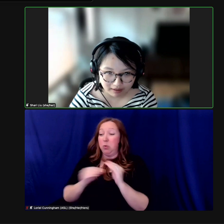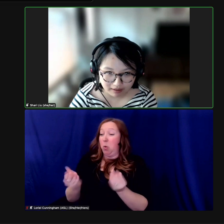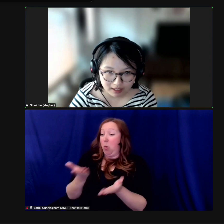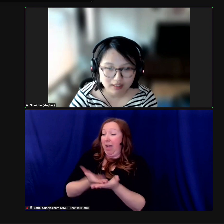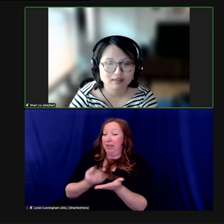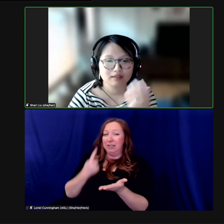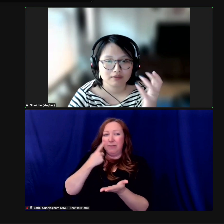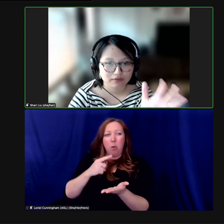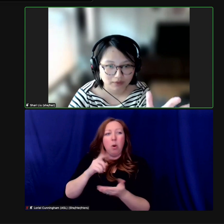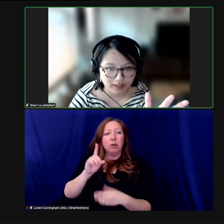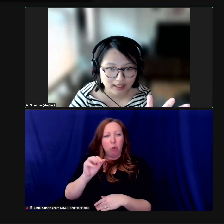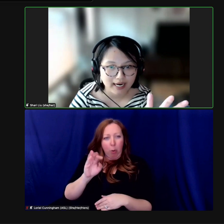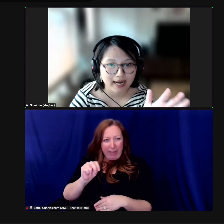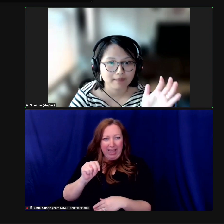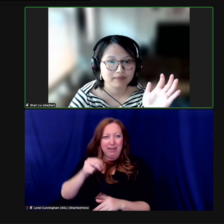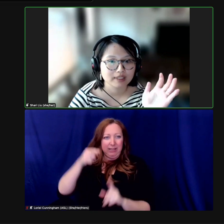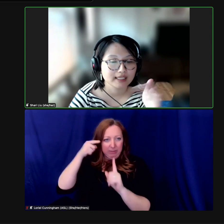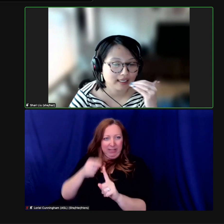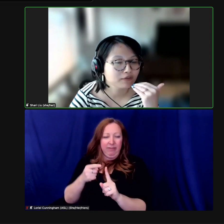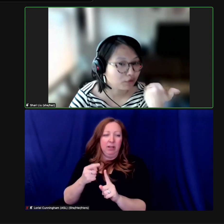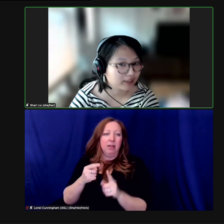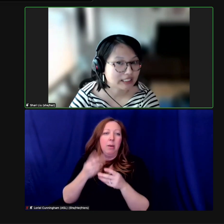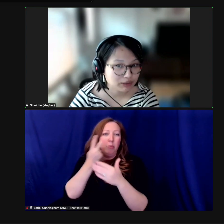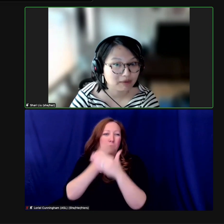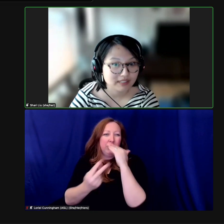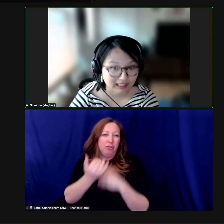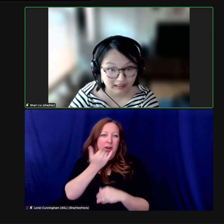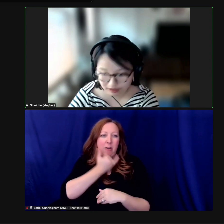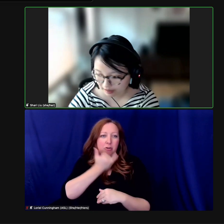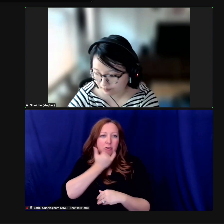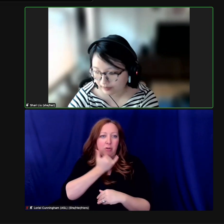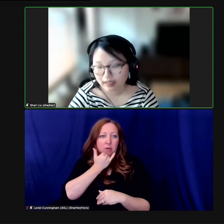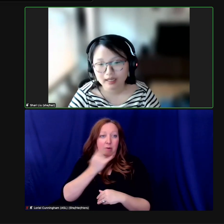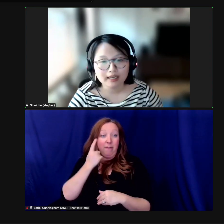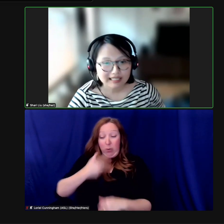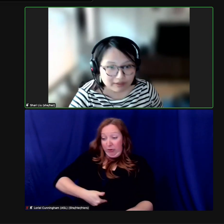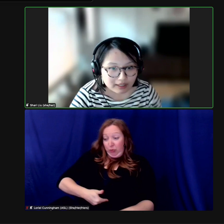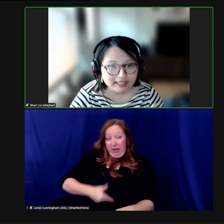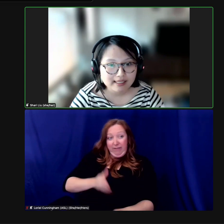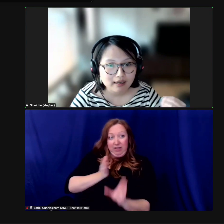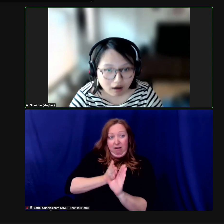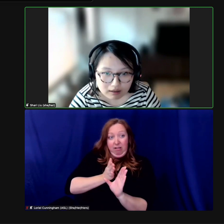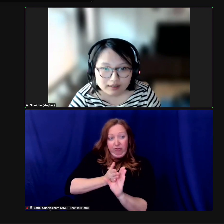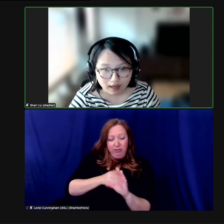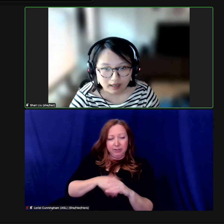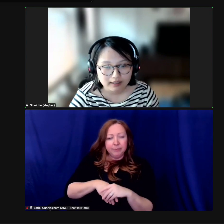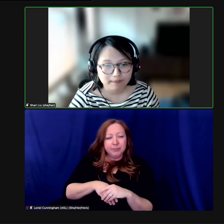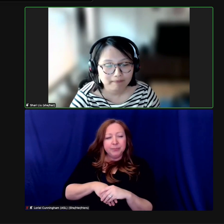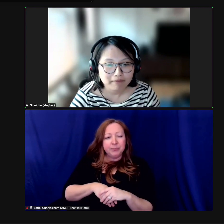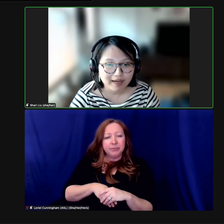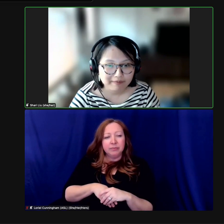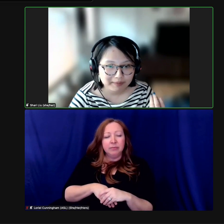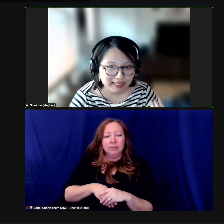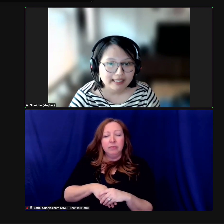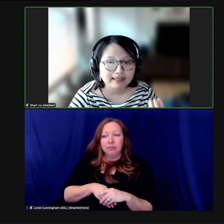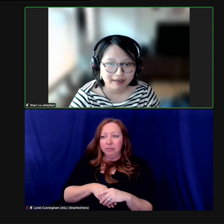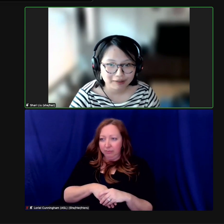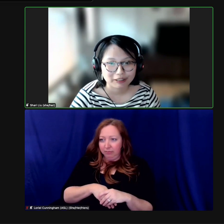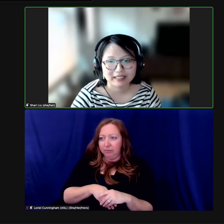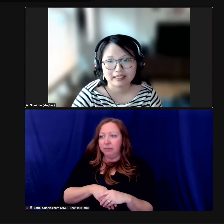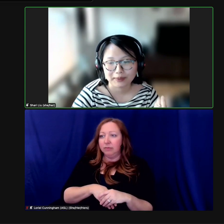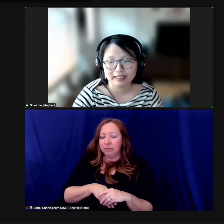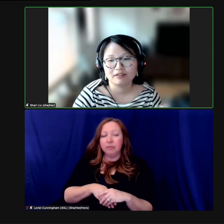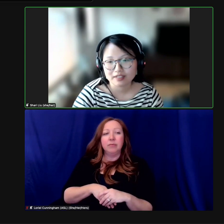prediction error for intuitive psychology. Now notice that all along, I've been making